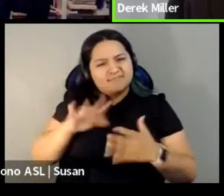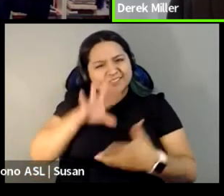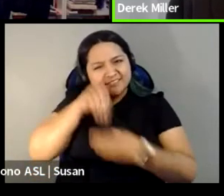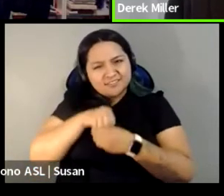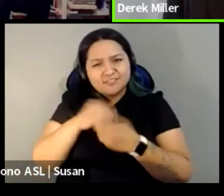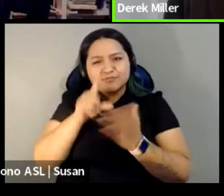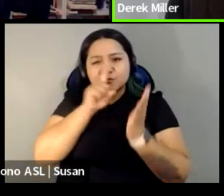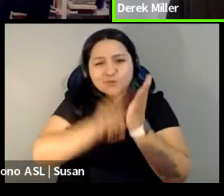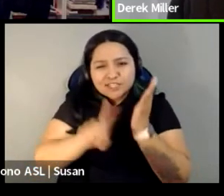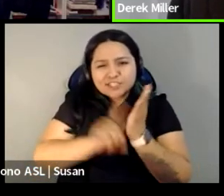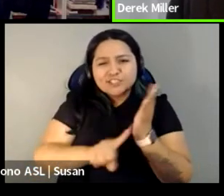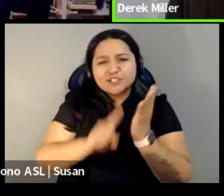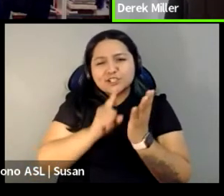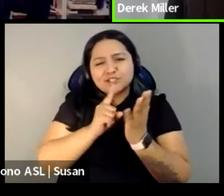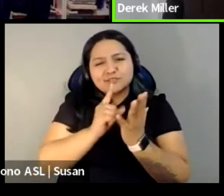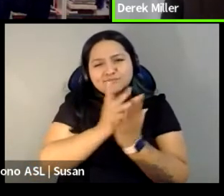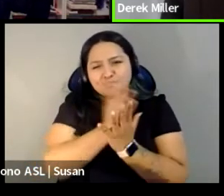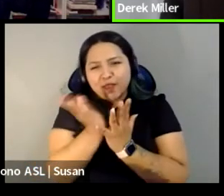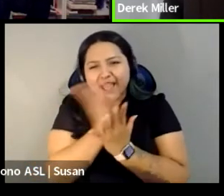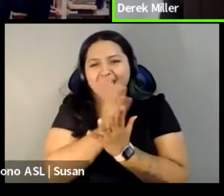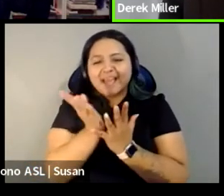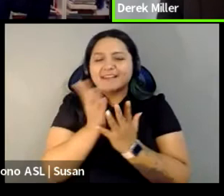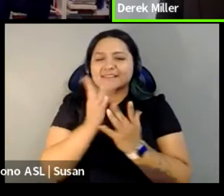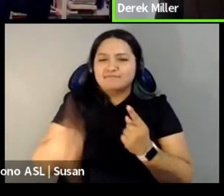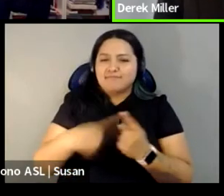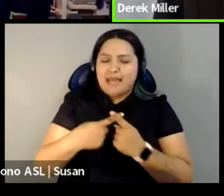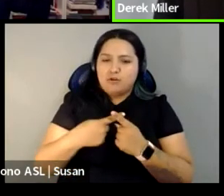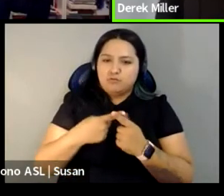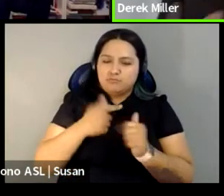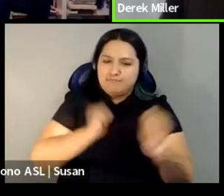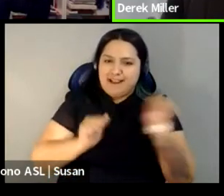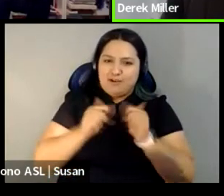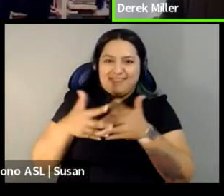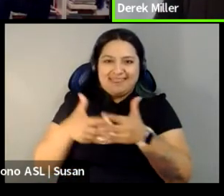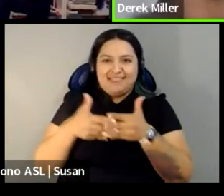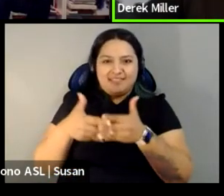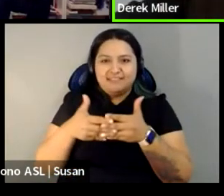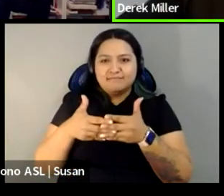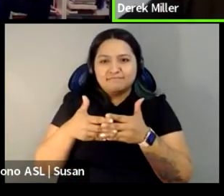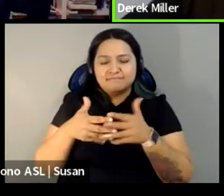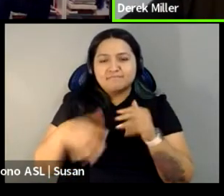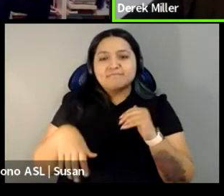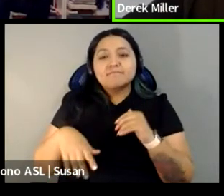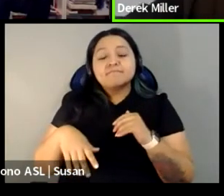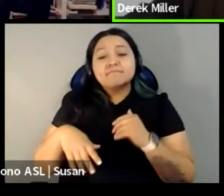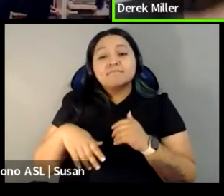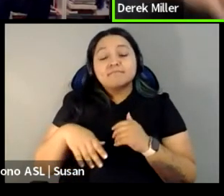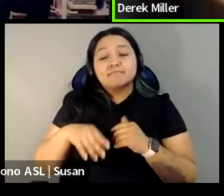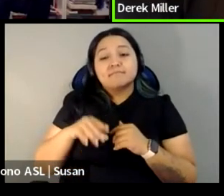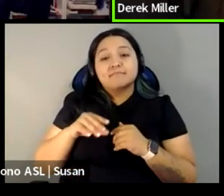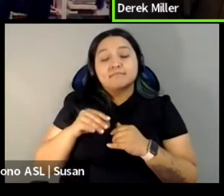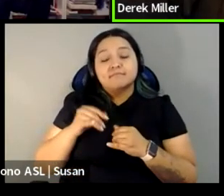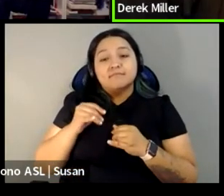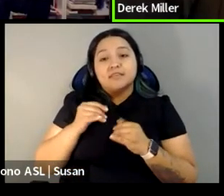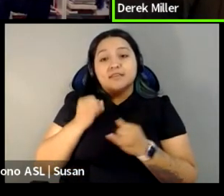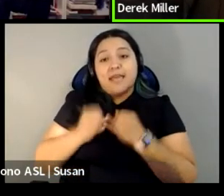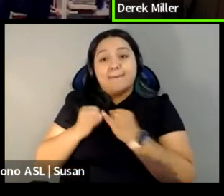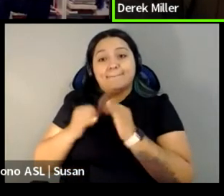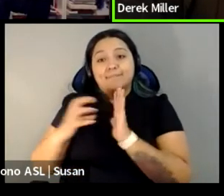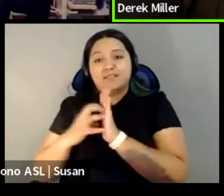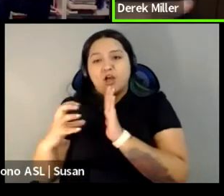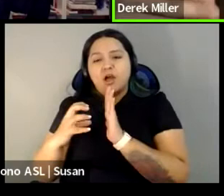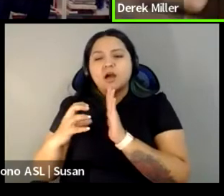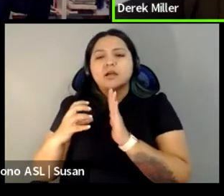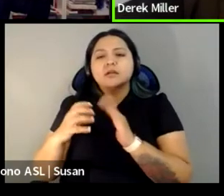and deep view of American theater during a key century of its development. The epilogue brings some of these stories into the present. One story I wanted to hear